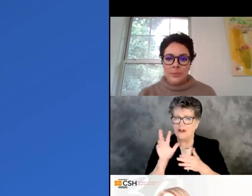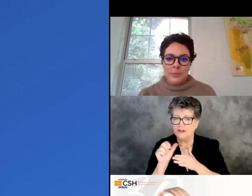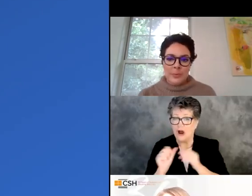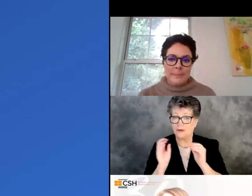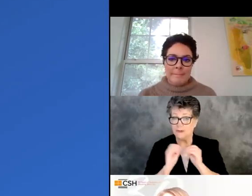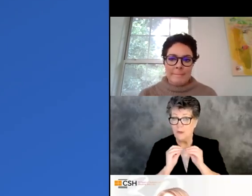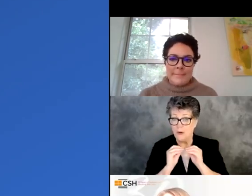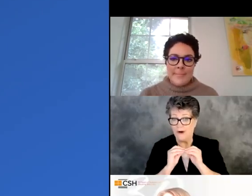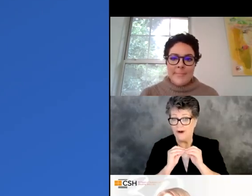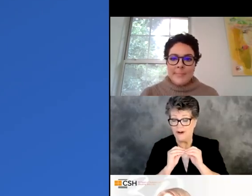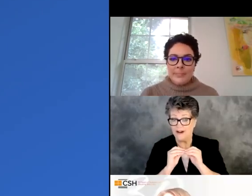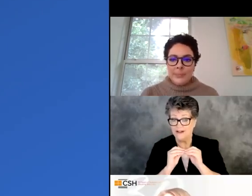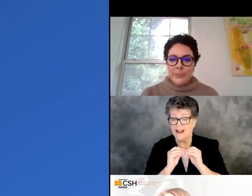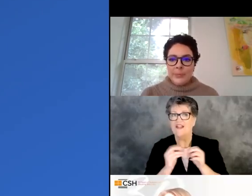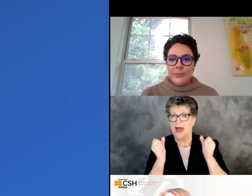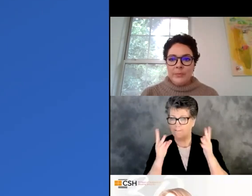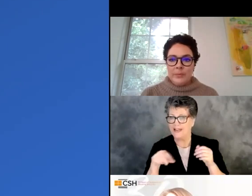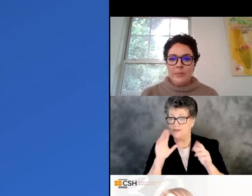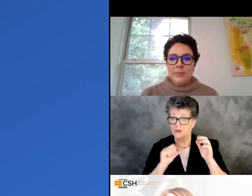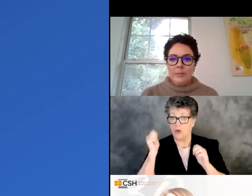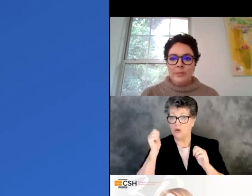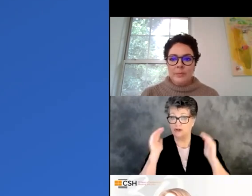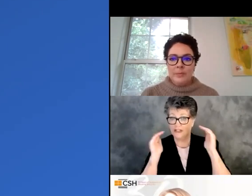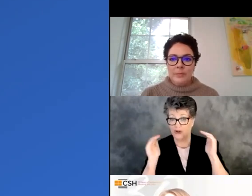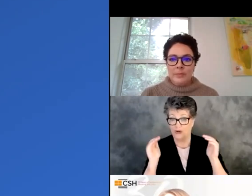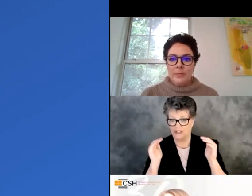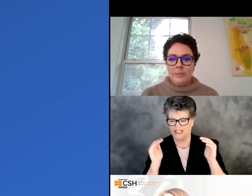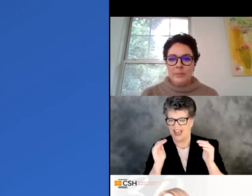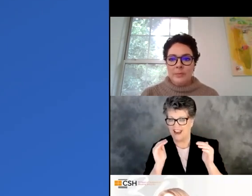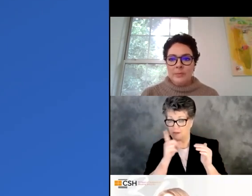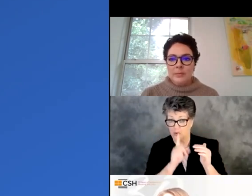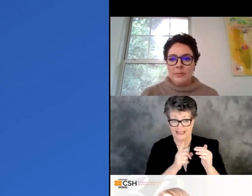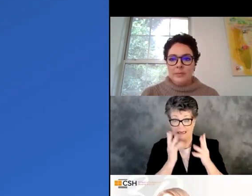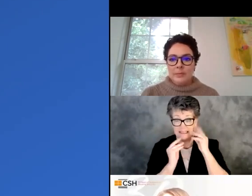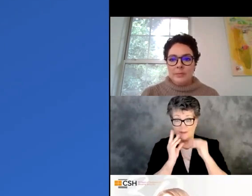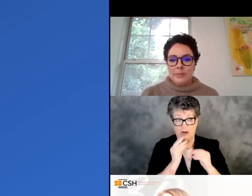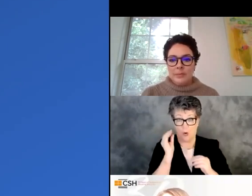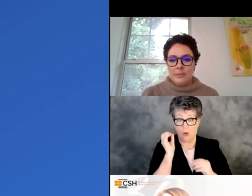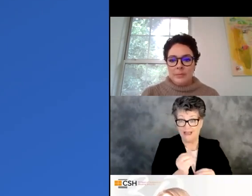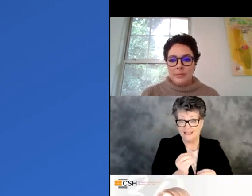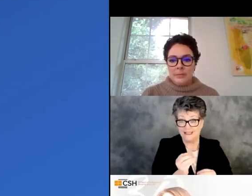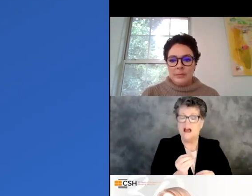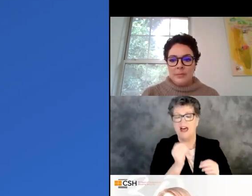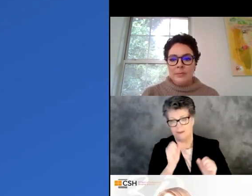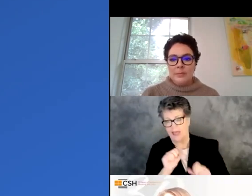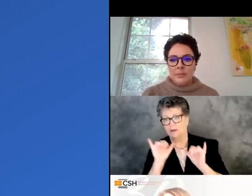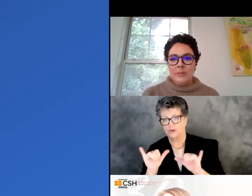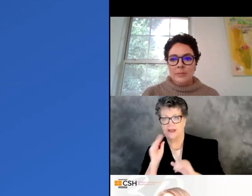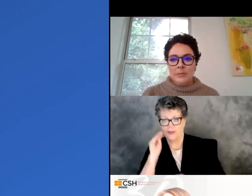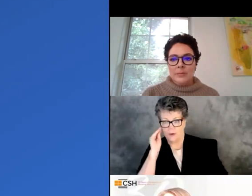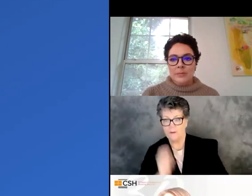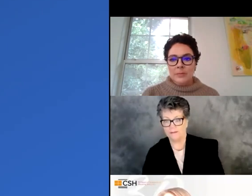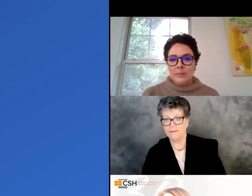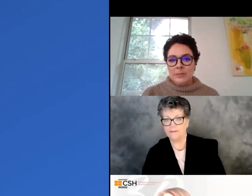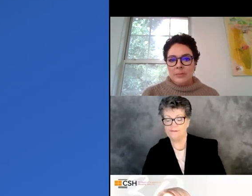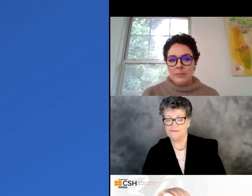month additional, that a lot of the older adults who have been falling into homelessness would be able to remain in their homes. And so